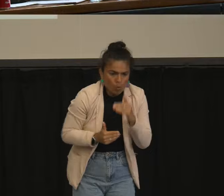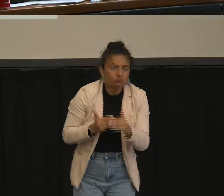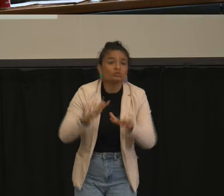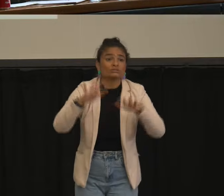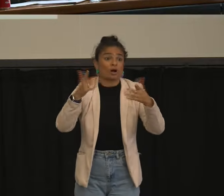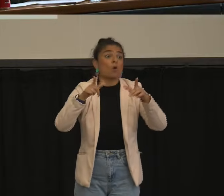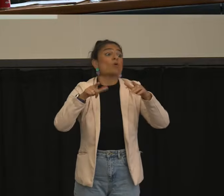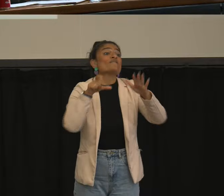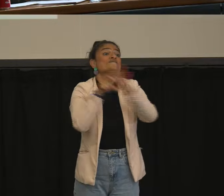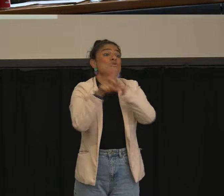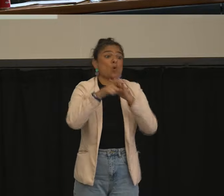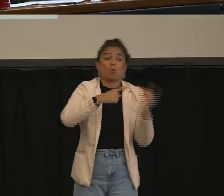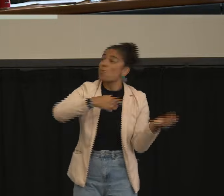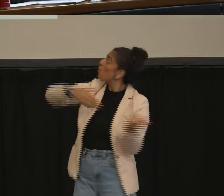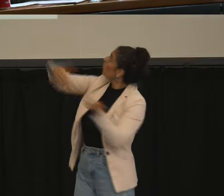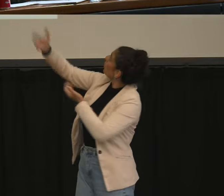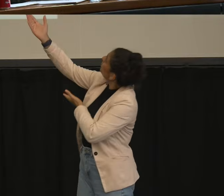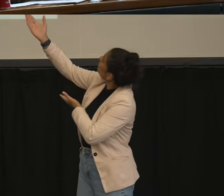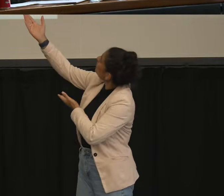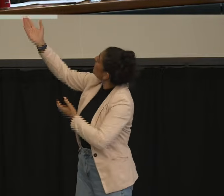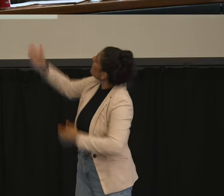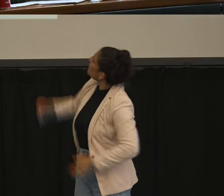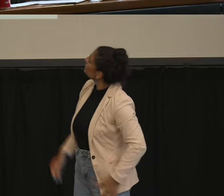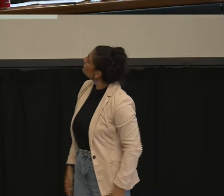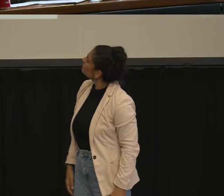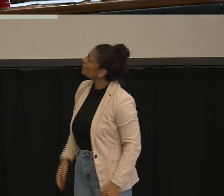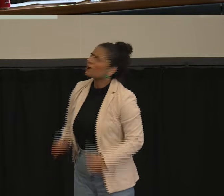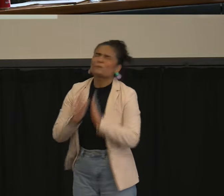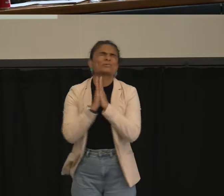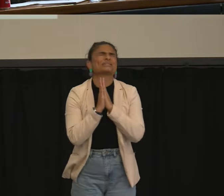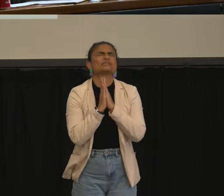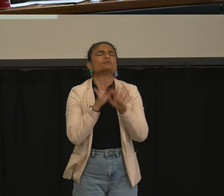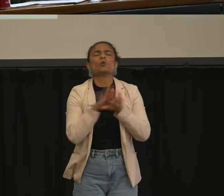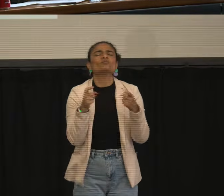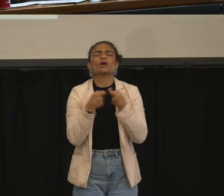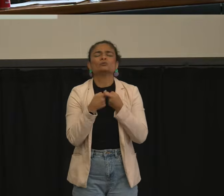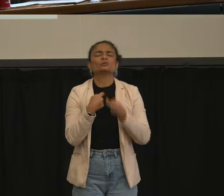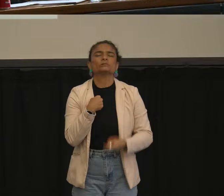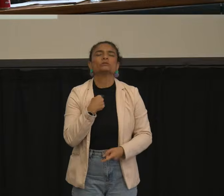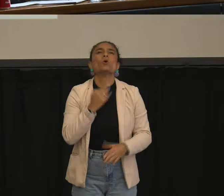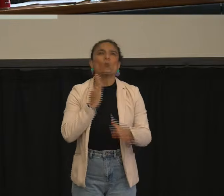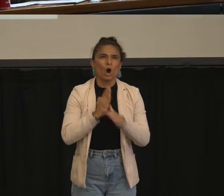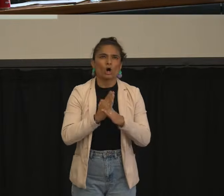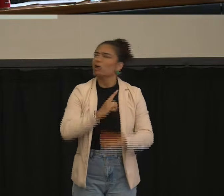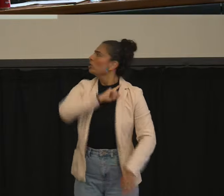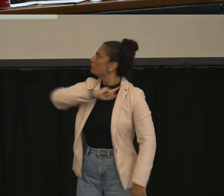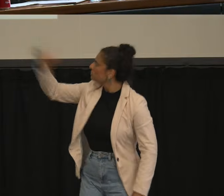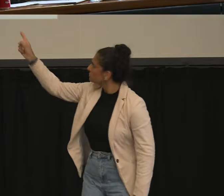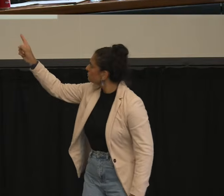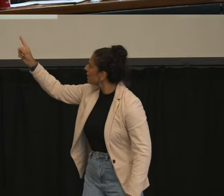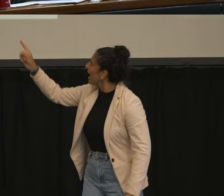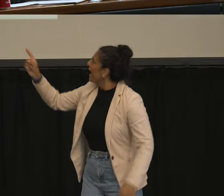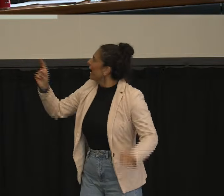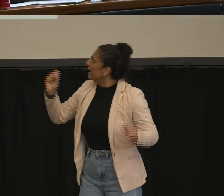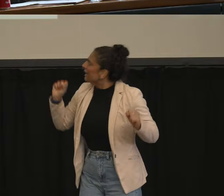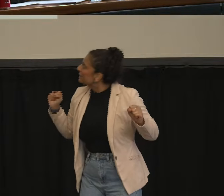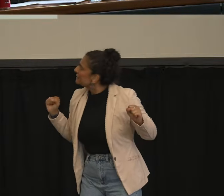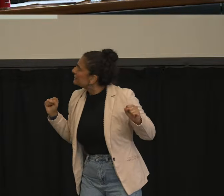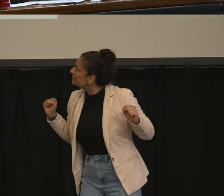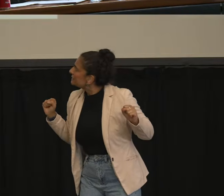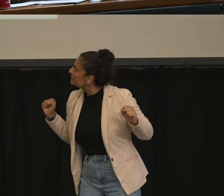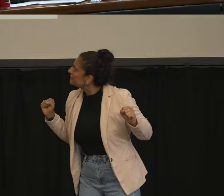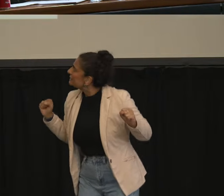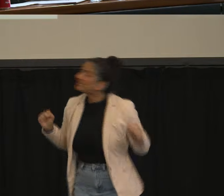LTSM for short. I just want to show you guys a quick video of the process. Please don't fight with me. Please work.